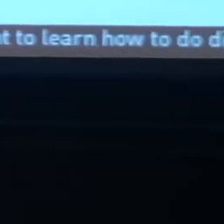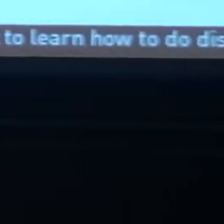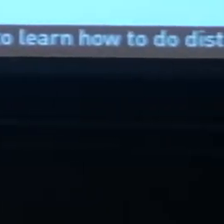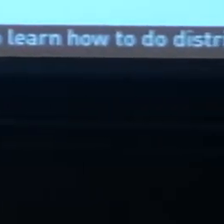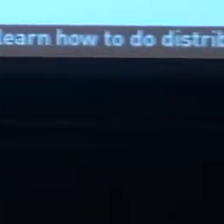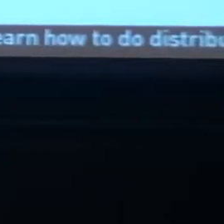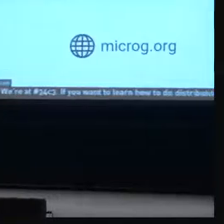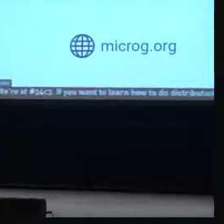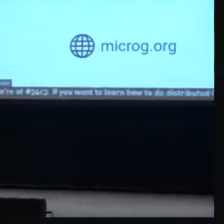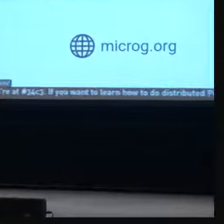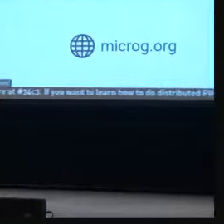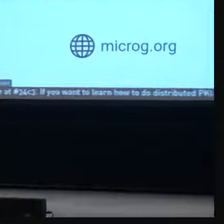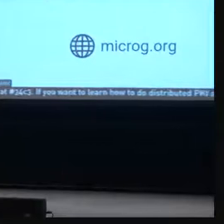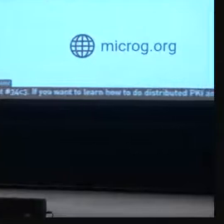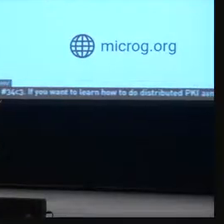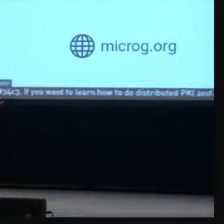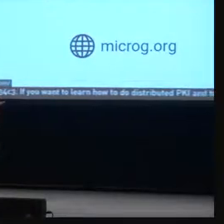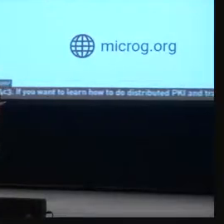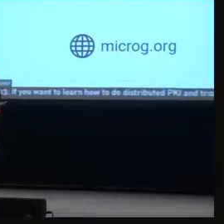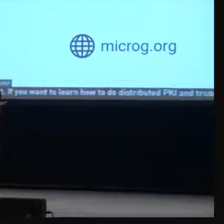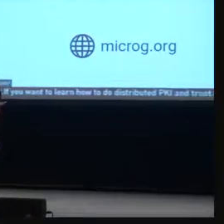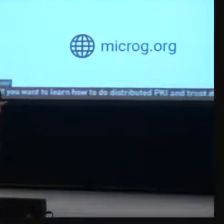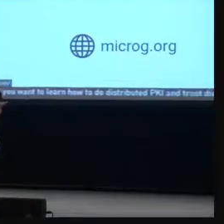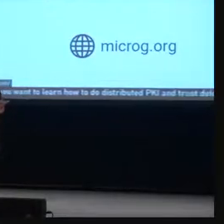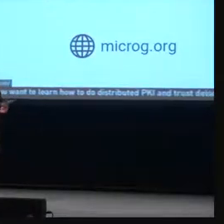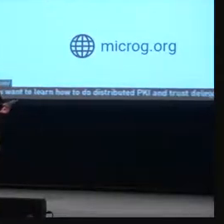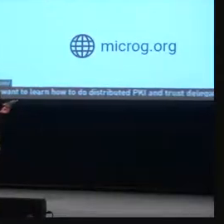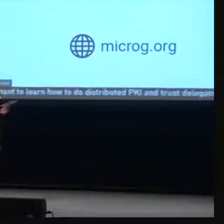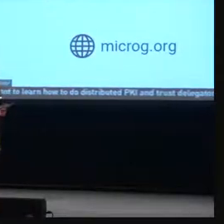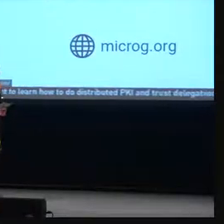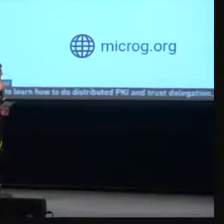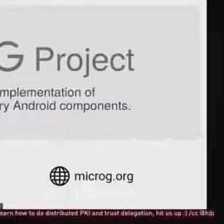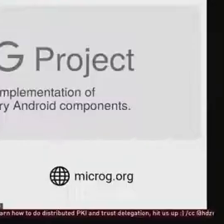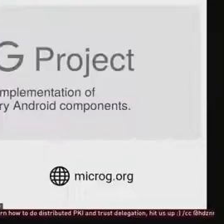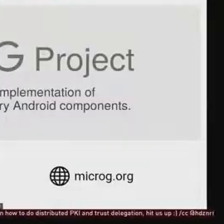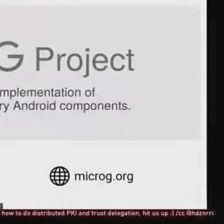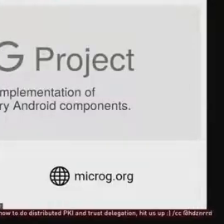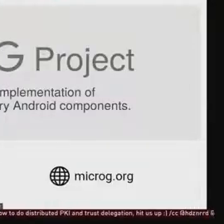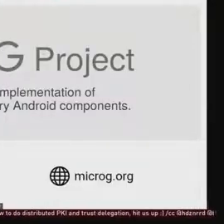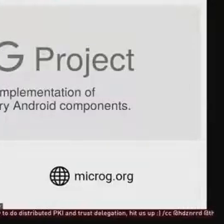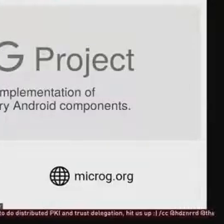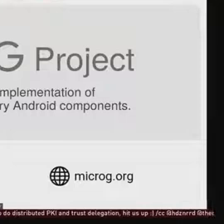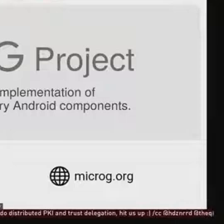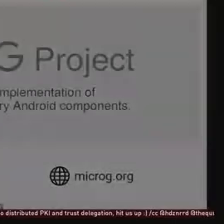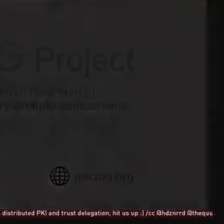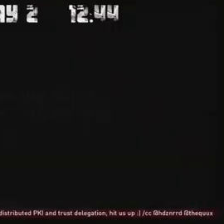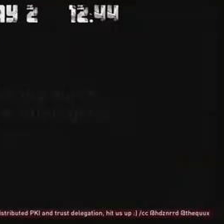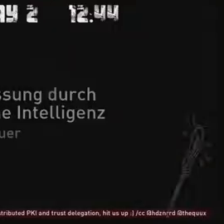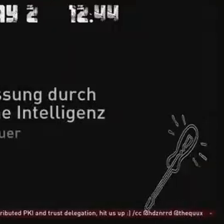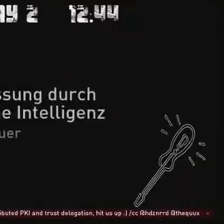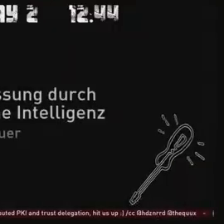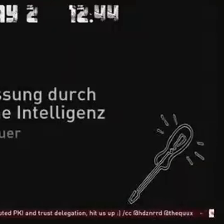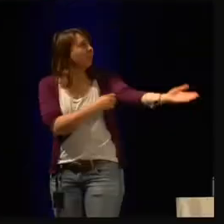Die Karen, sie forscht in Amsterdam an maschinellem Lernen. Karen researches on machine learning,